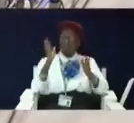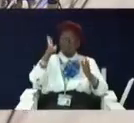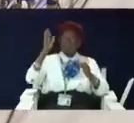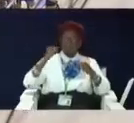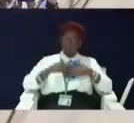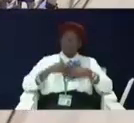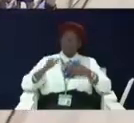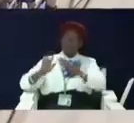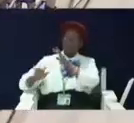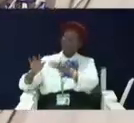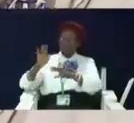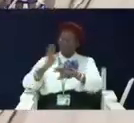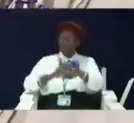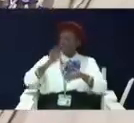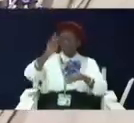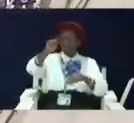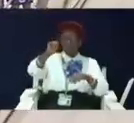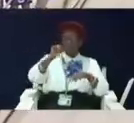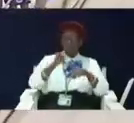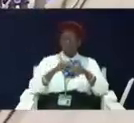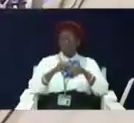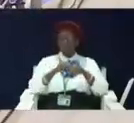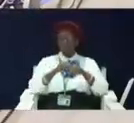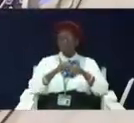kí Olùgbàlà kó ṣàánú fún wọn.